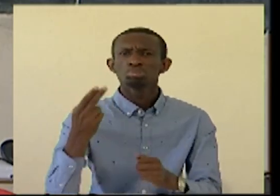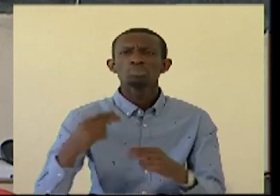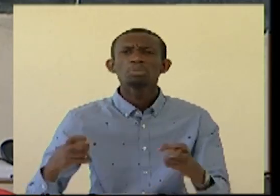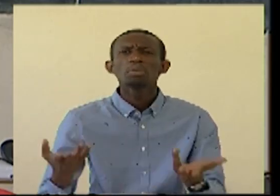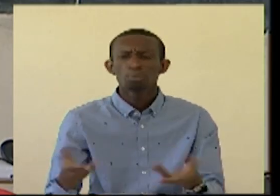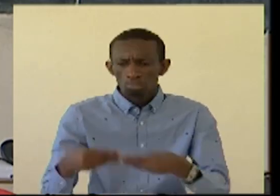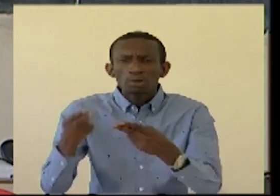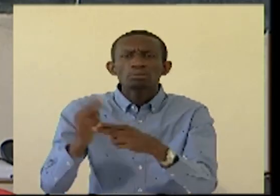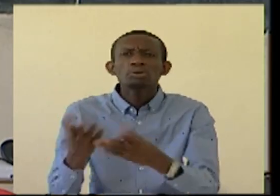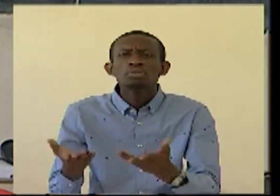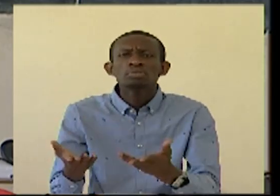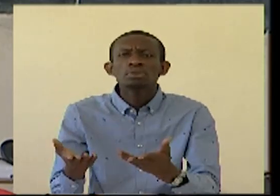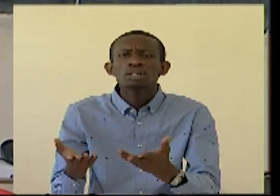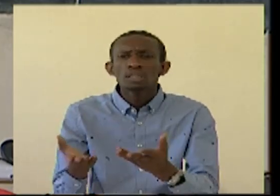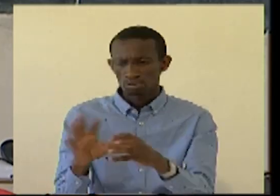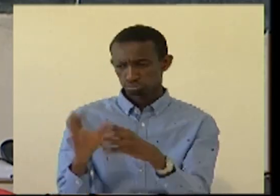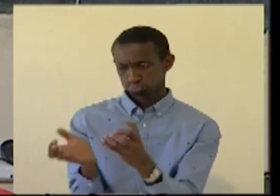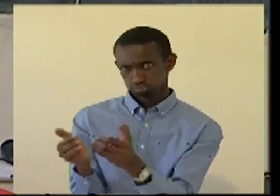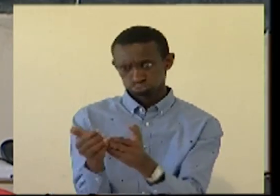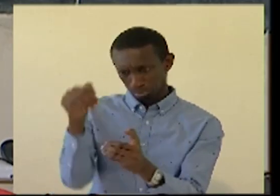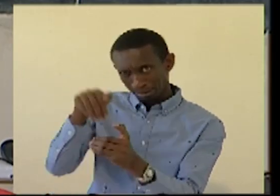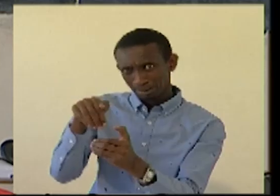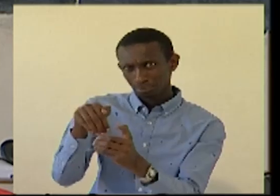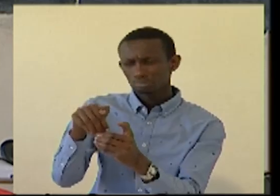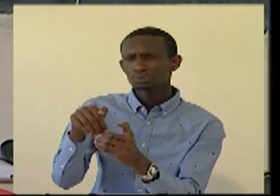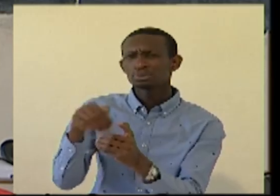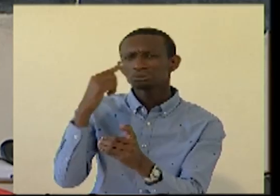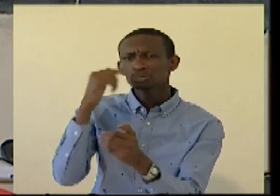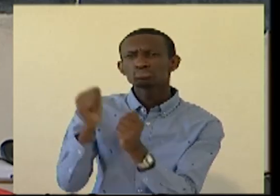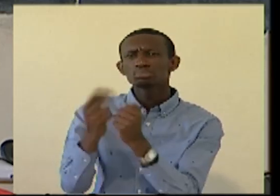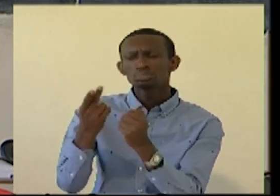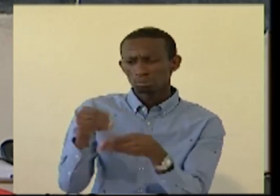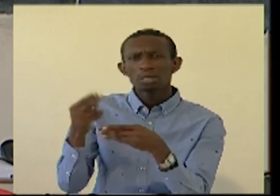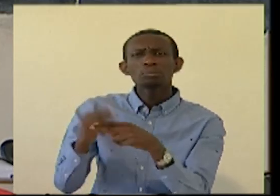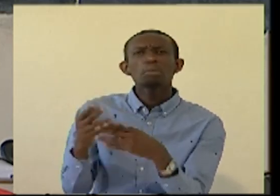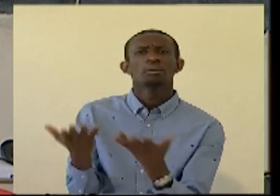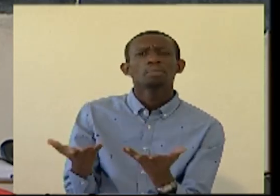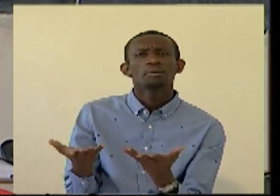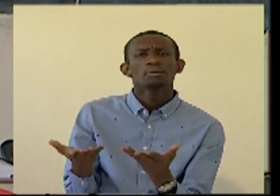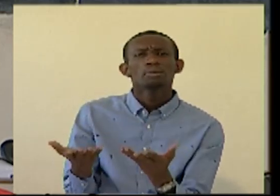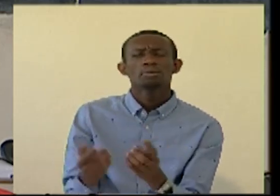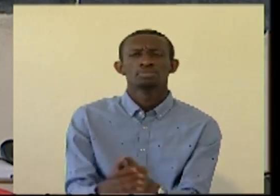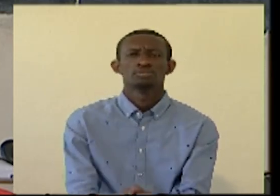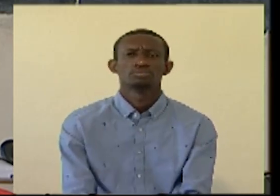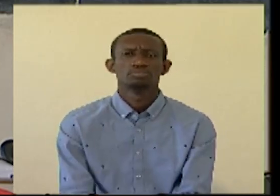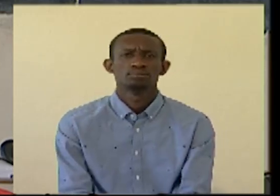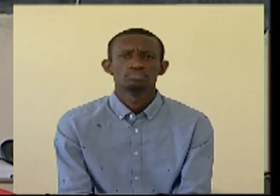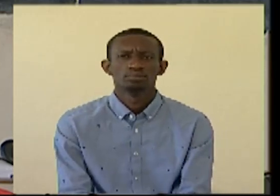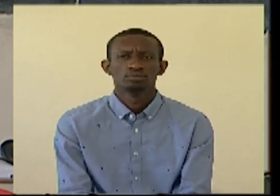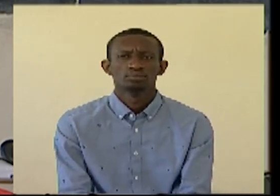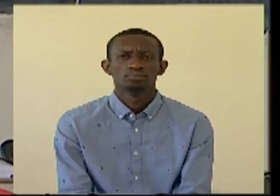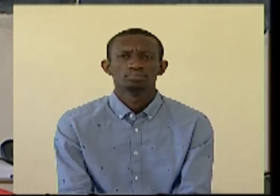What is the name given to a set of 12 items? What is the name